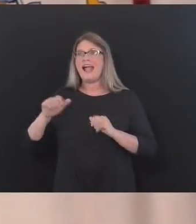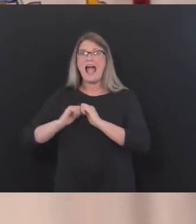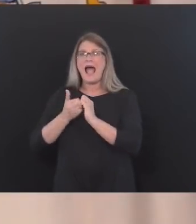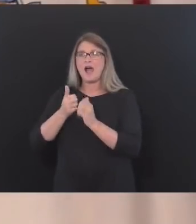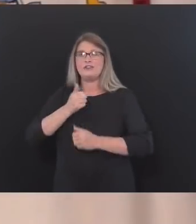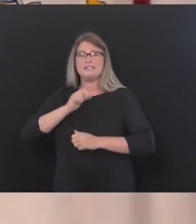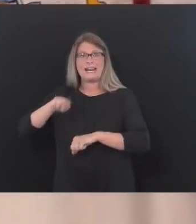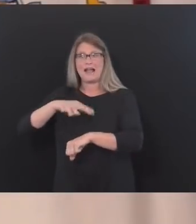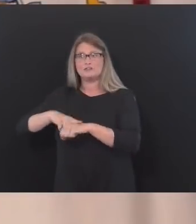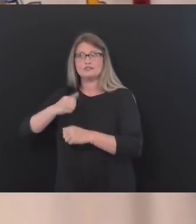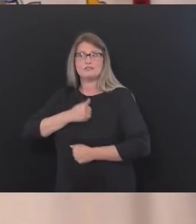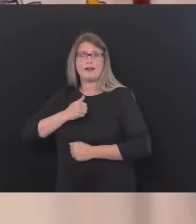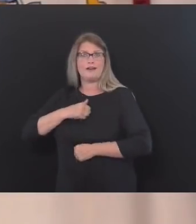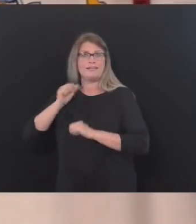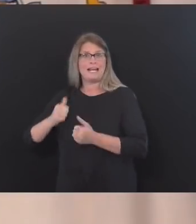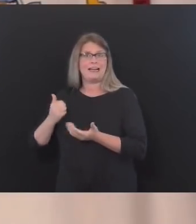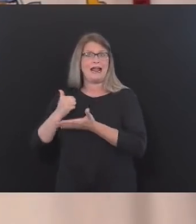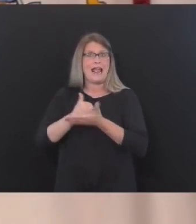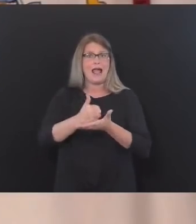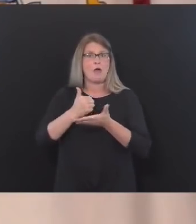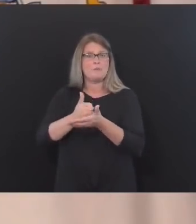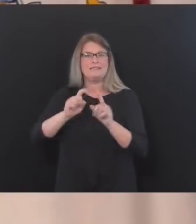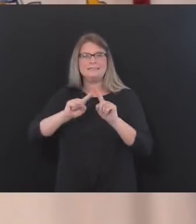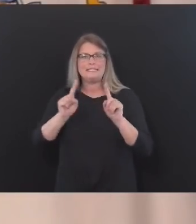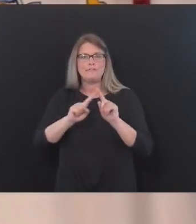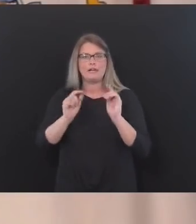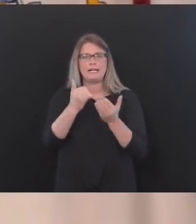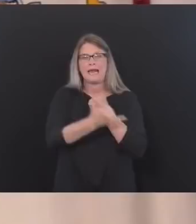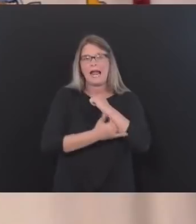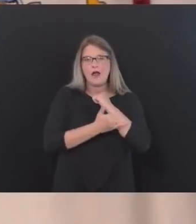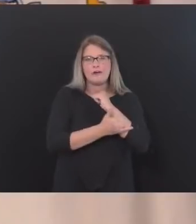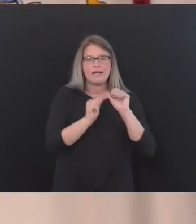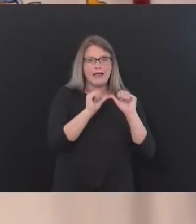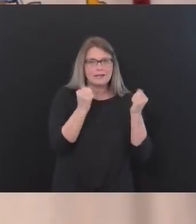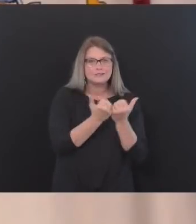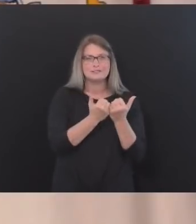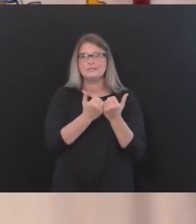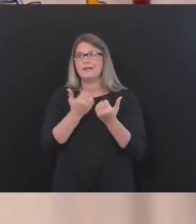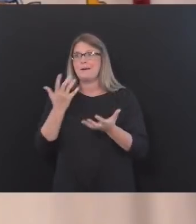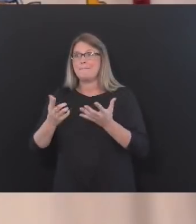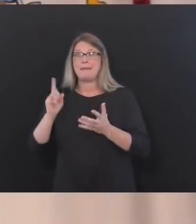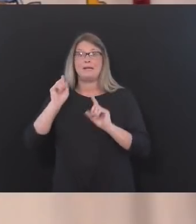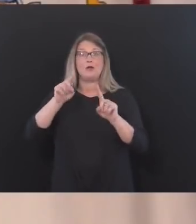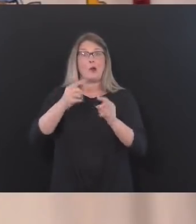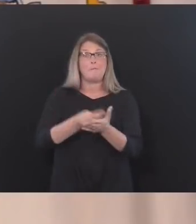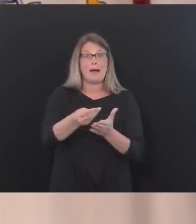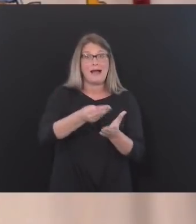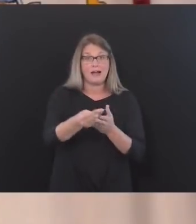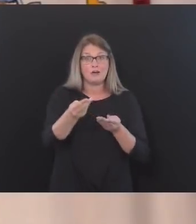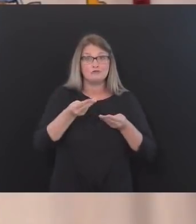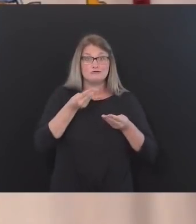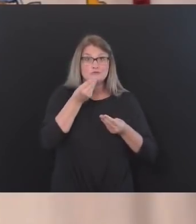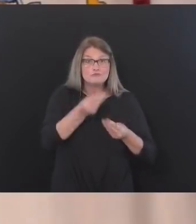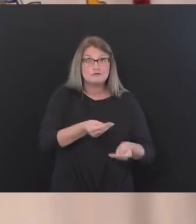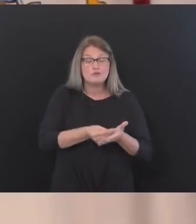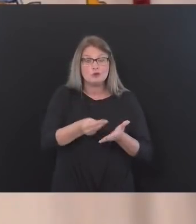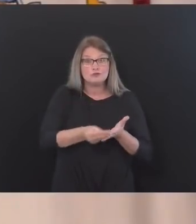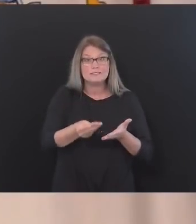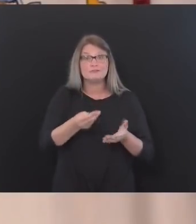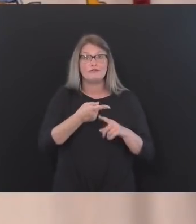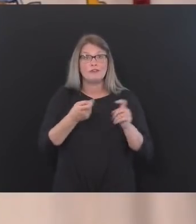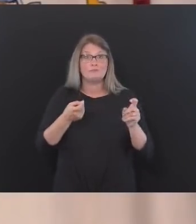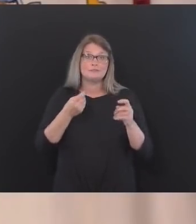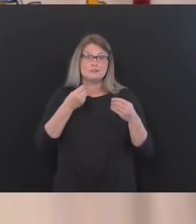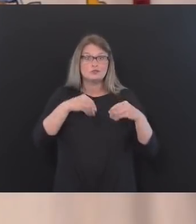every way, all of our county agencies, all the way from going to get groceries for people or whatever it may be. And